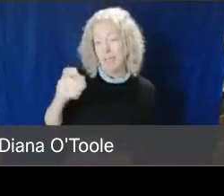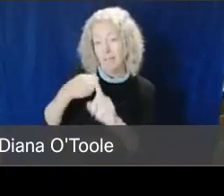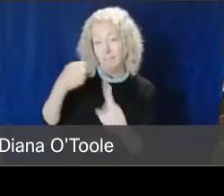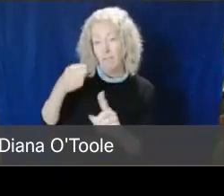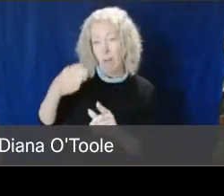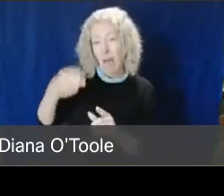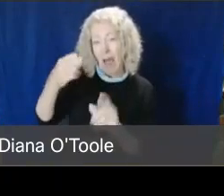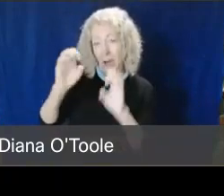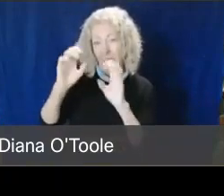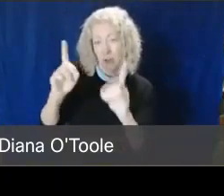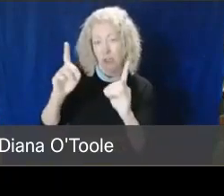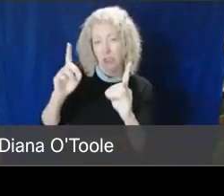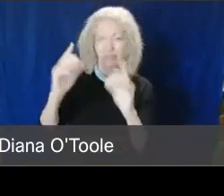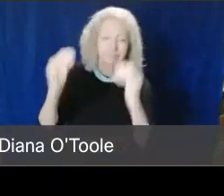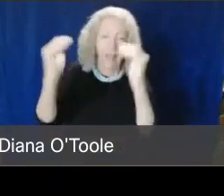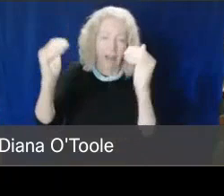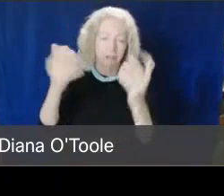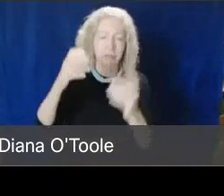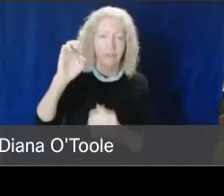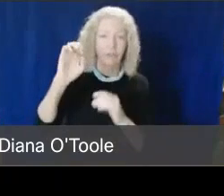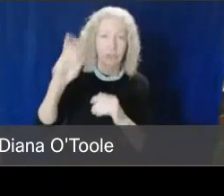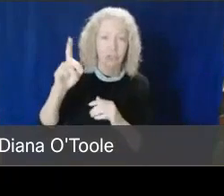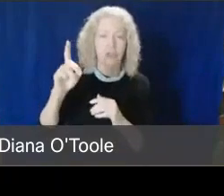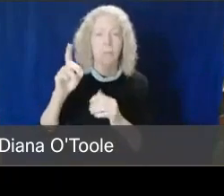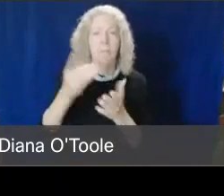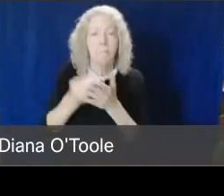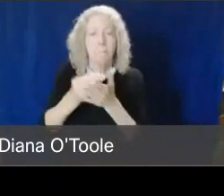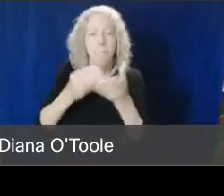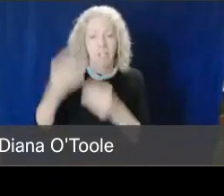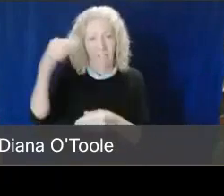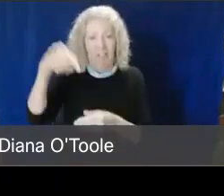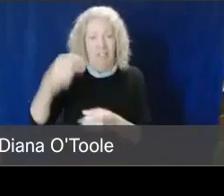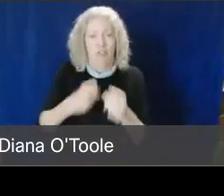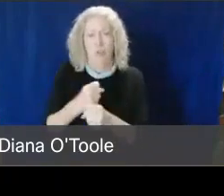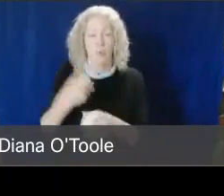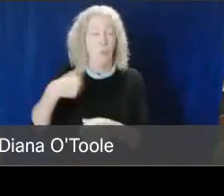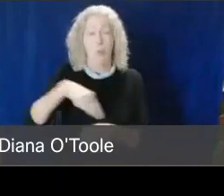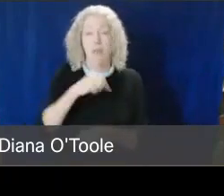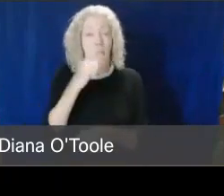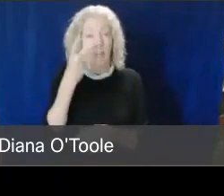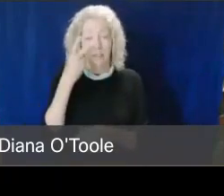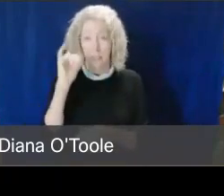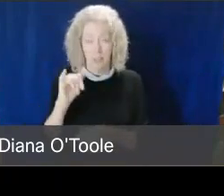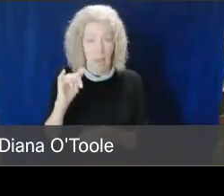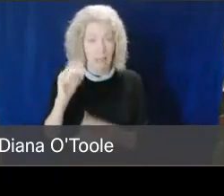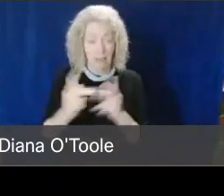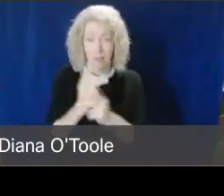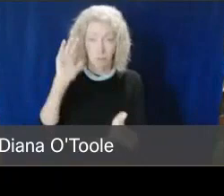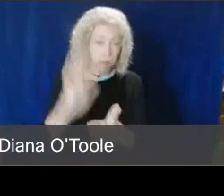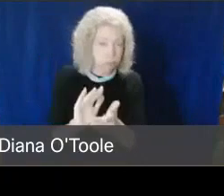for this year. And we have never seen a cut like that in higher ed, I think, in the history of our state.